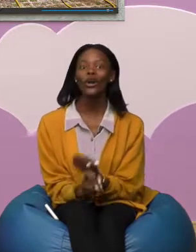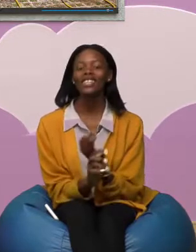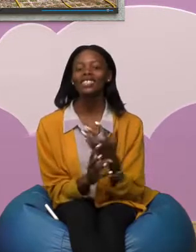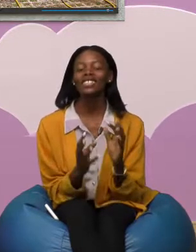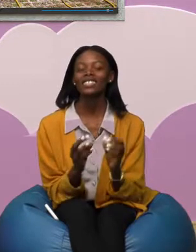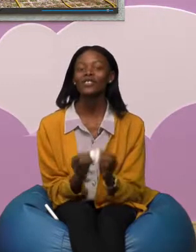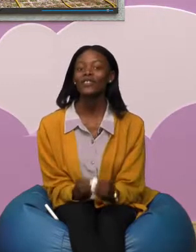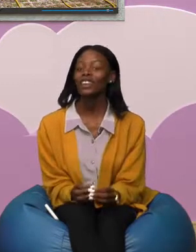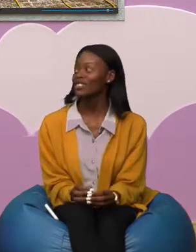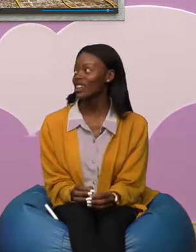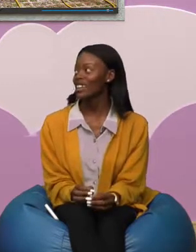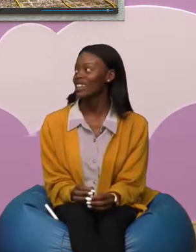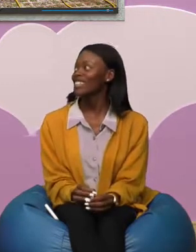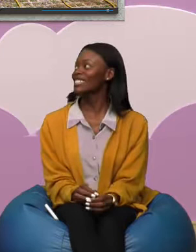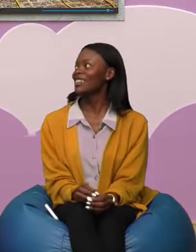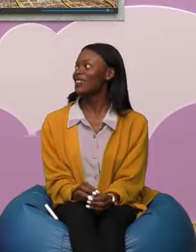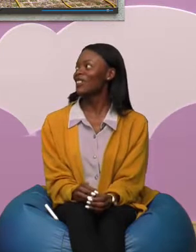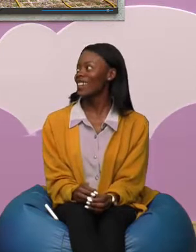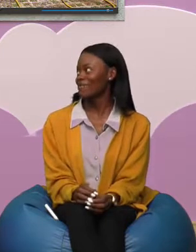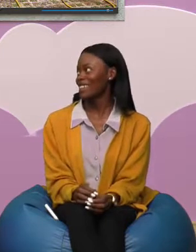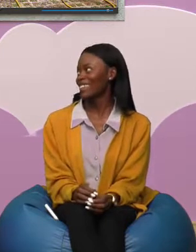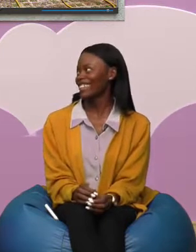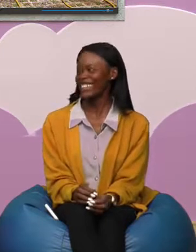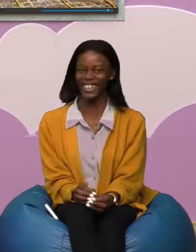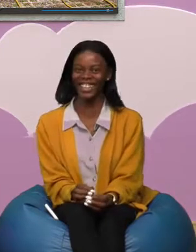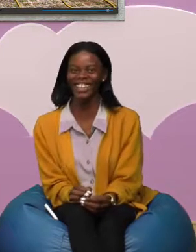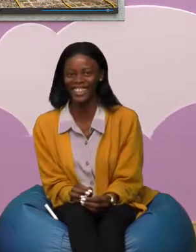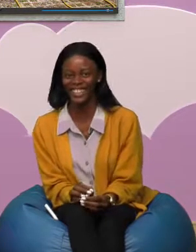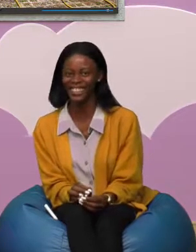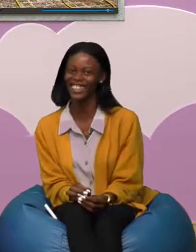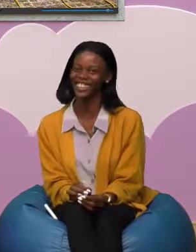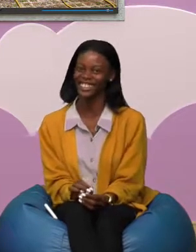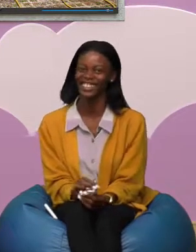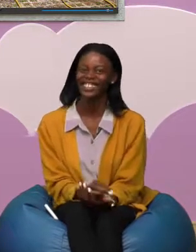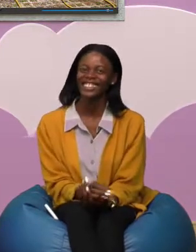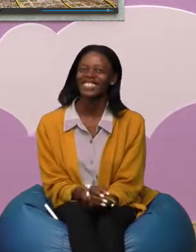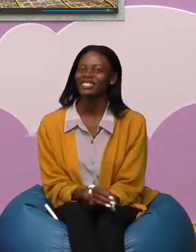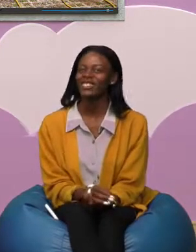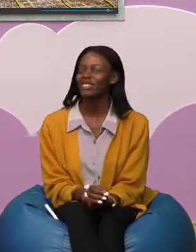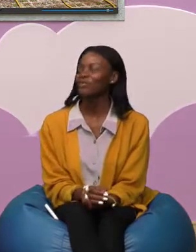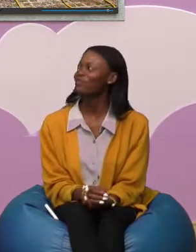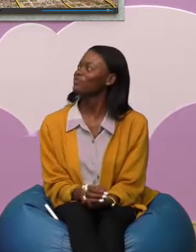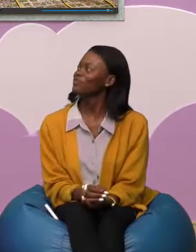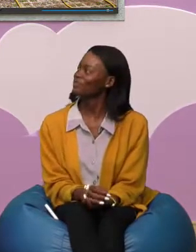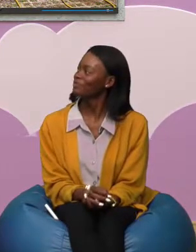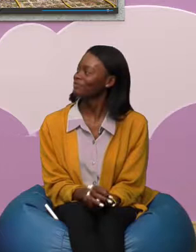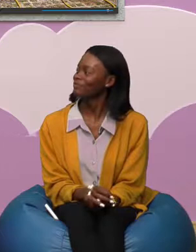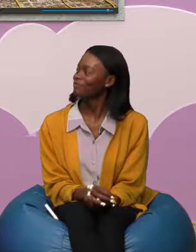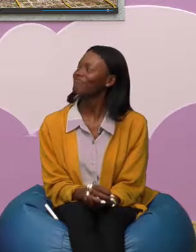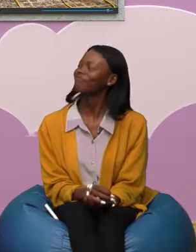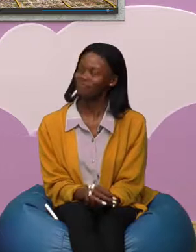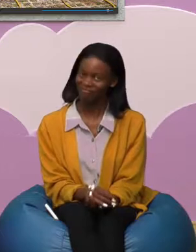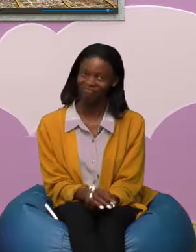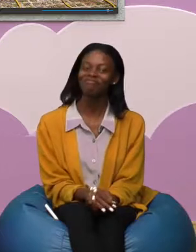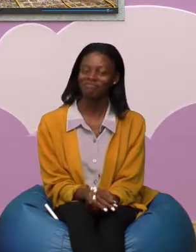Oh, there's a fire truck. Uh-huh. So firemen. Yes. So Okay. that is the cool thing that we're